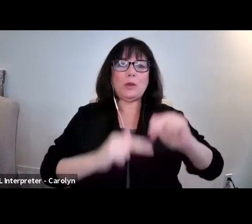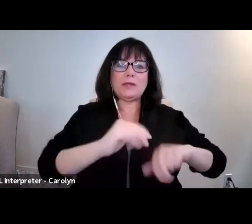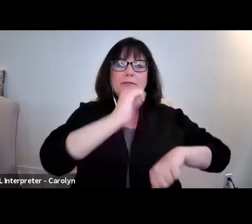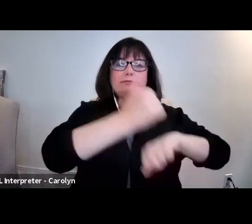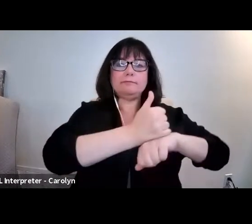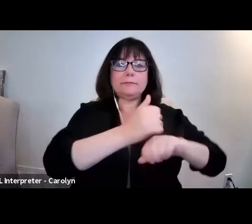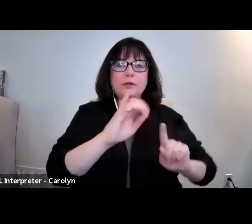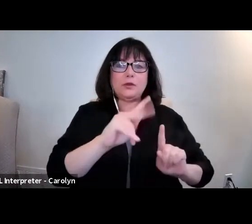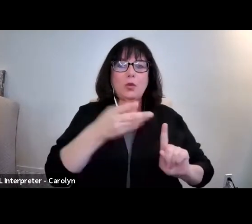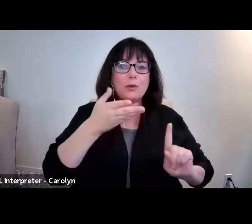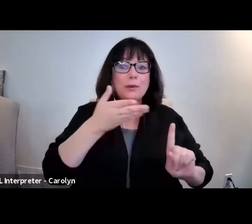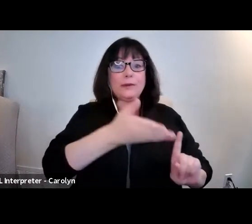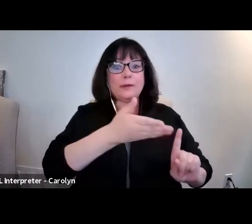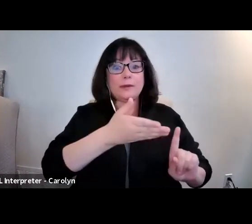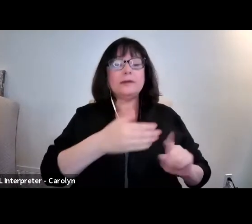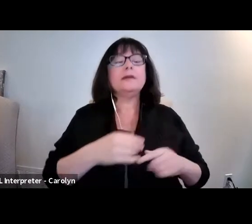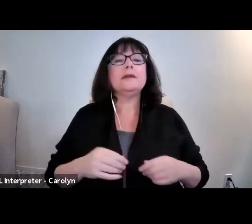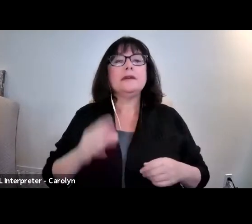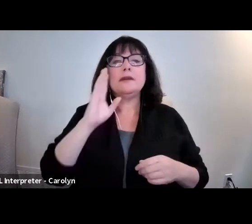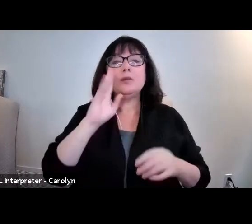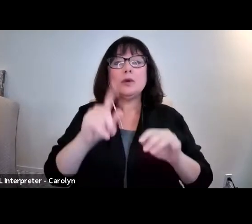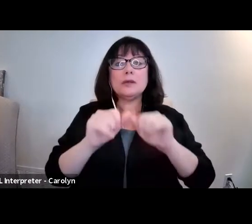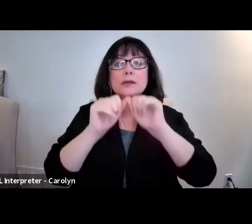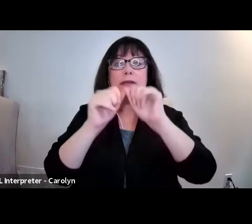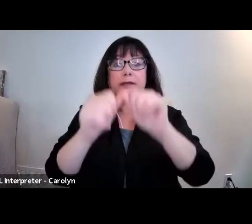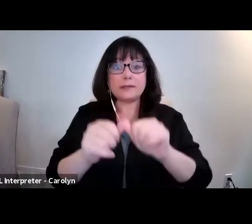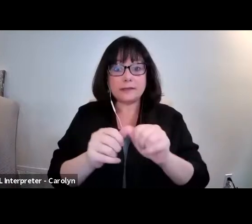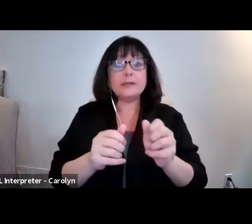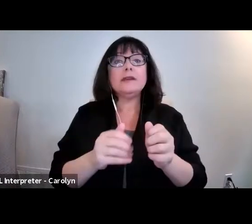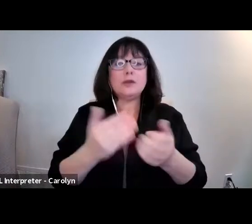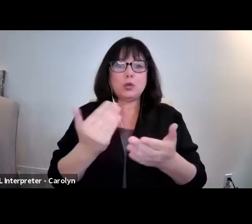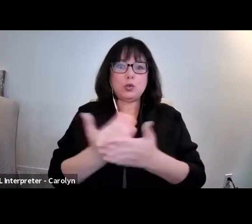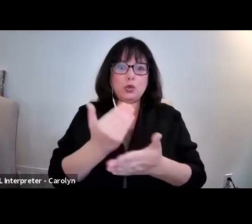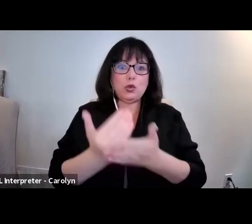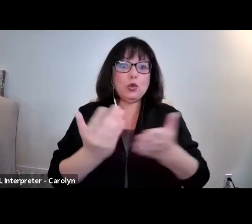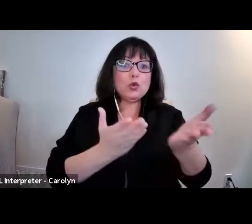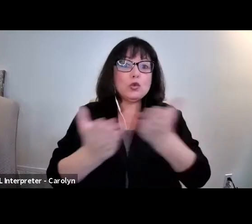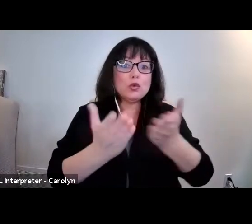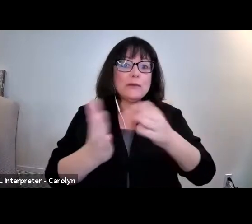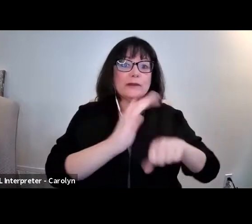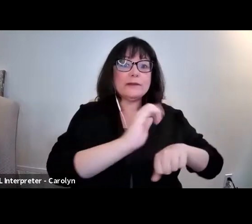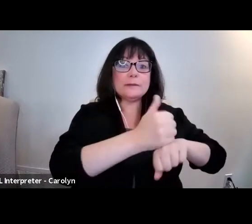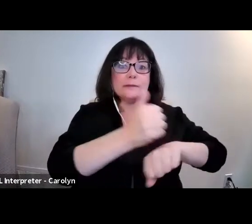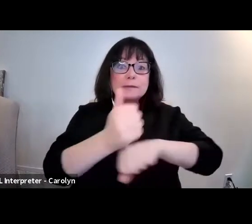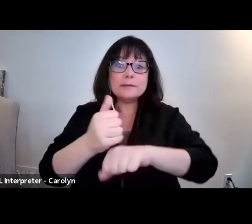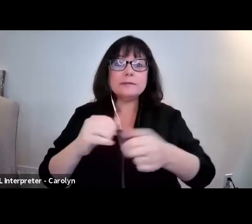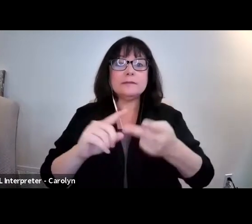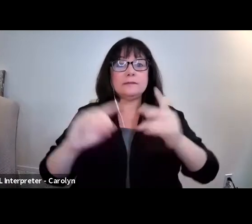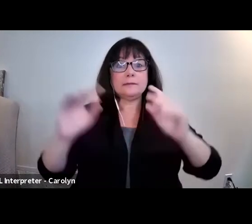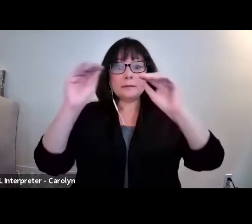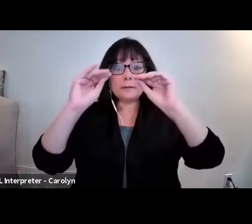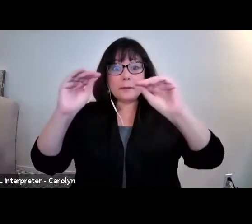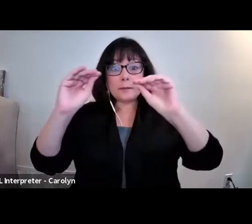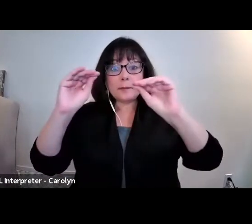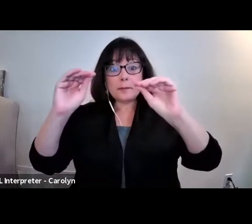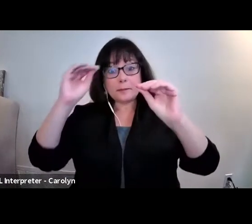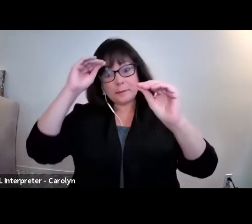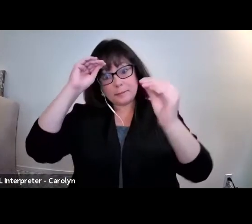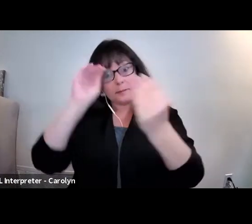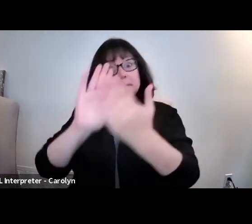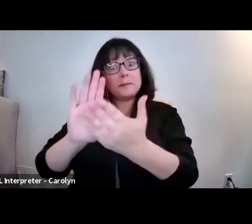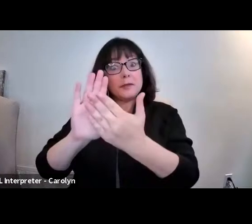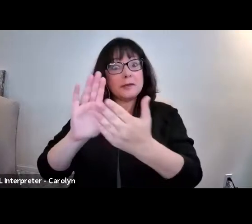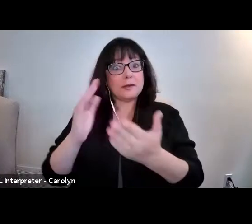enhance our services to our students, advance new programs, pedagogical innovation, how we can leverage what we're learning